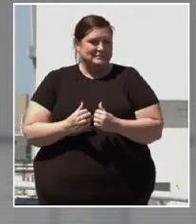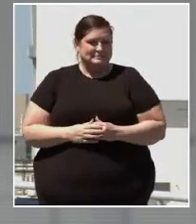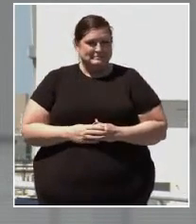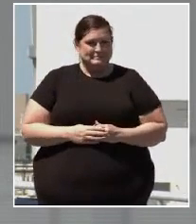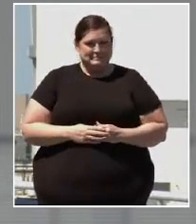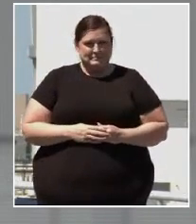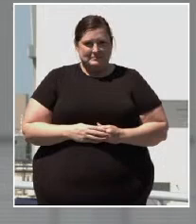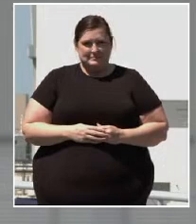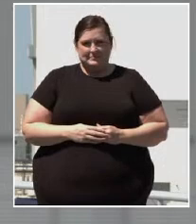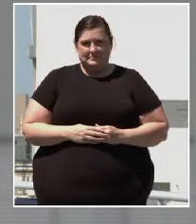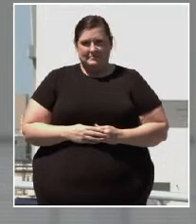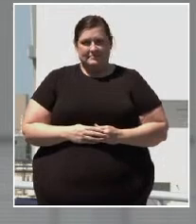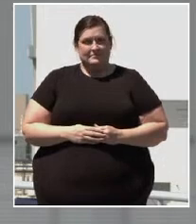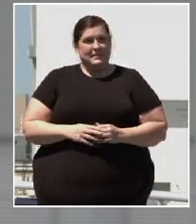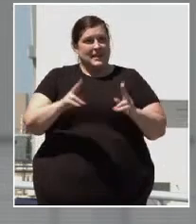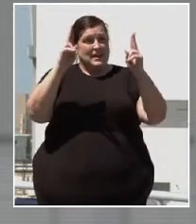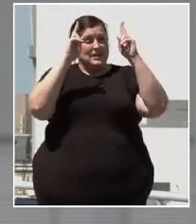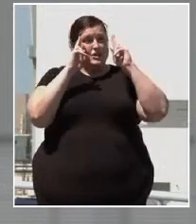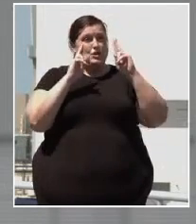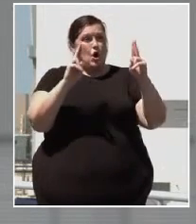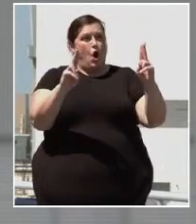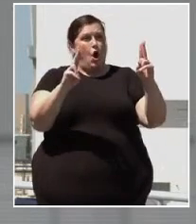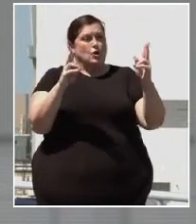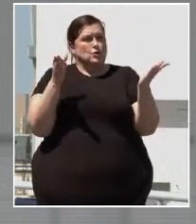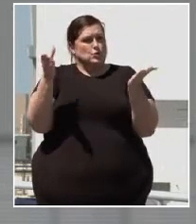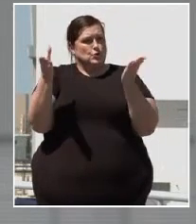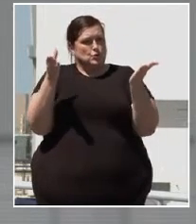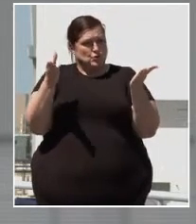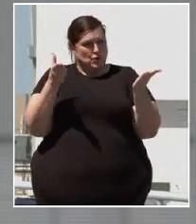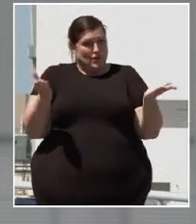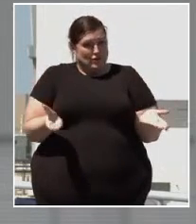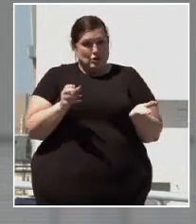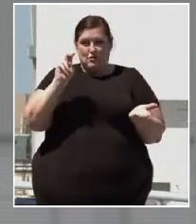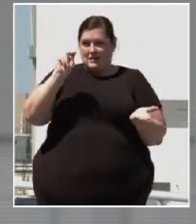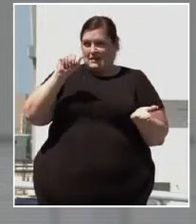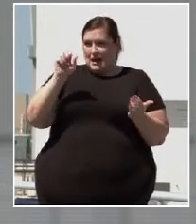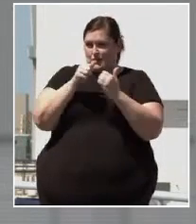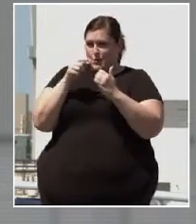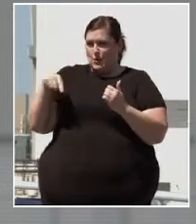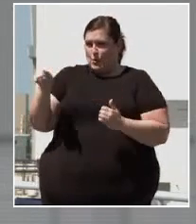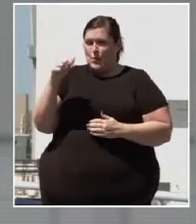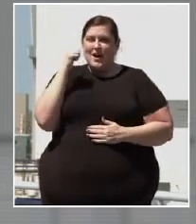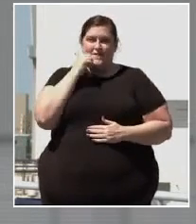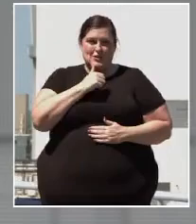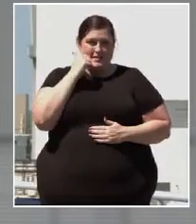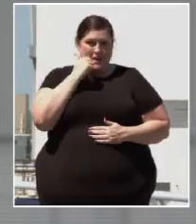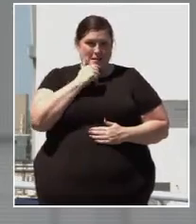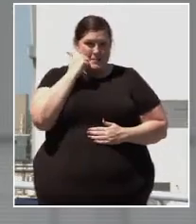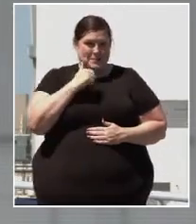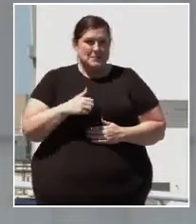agency it's an honor of a lifetime to serve at Nasa with you every